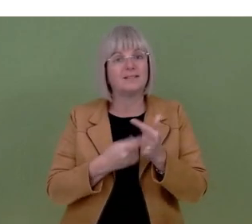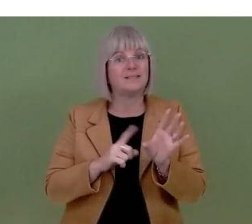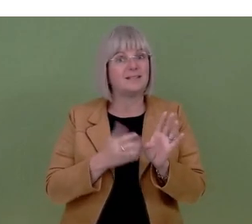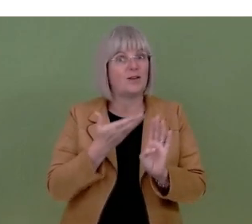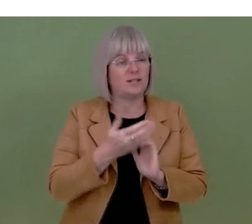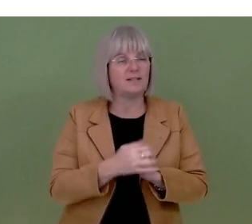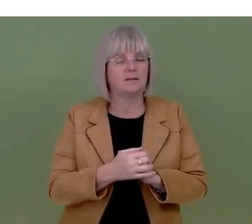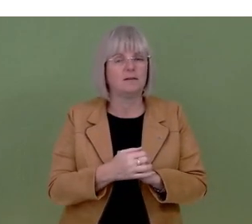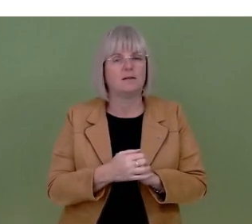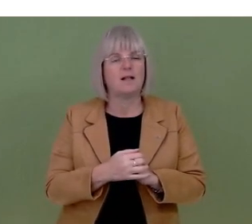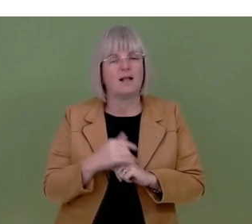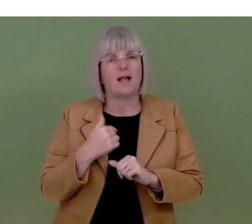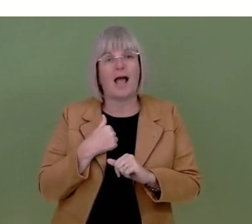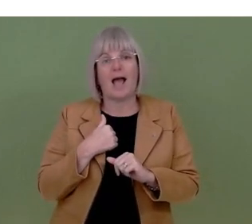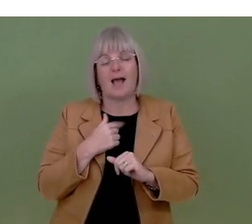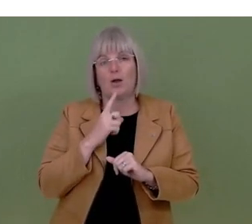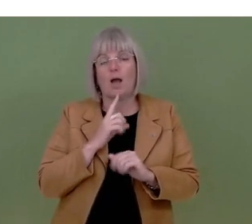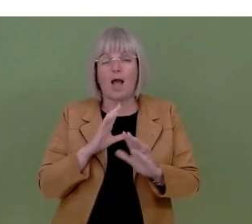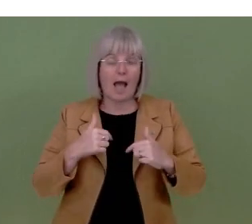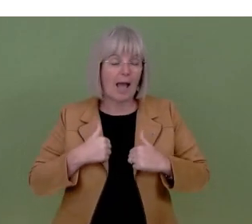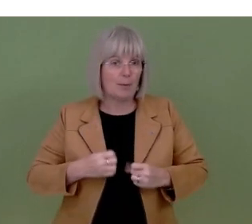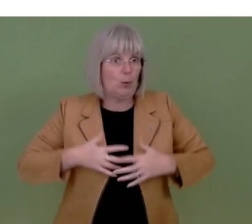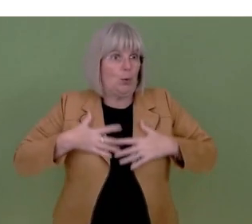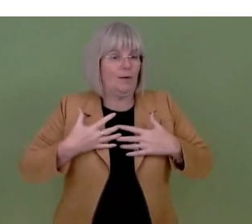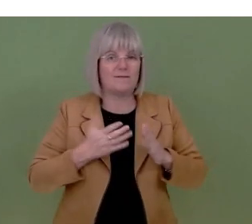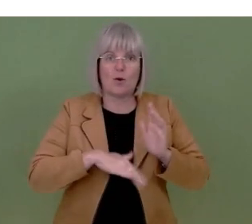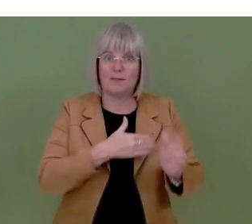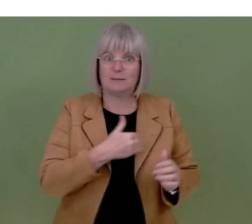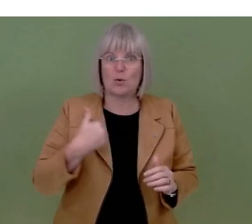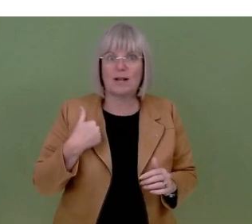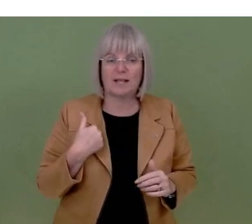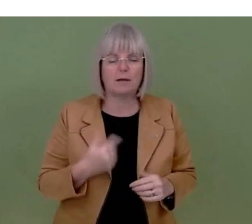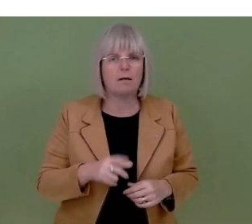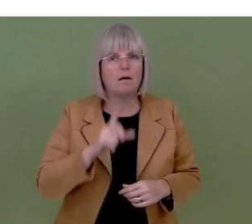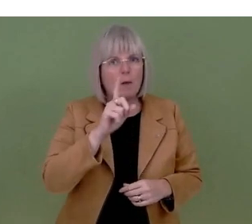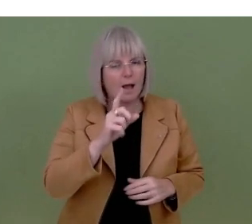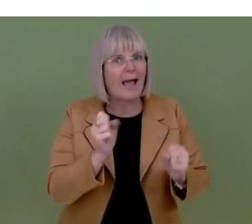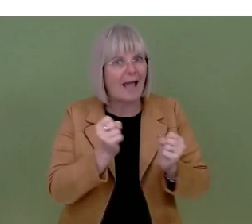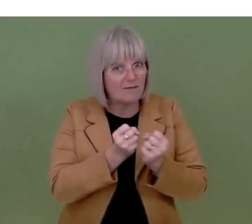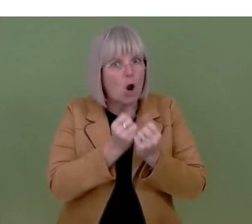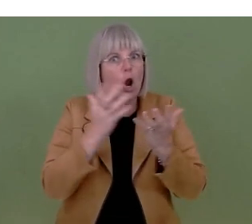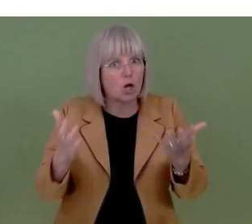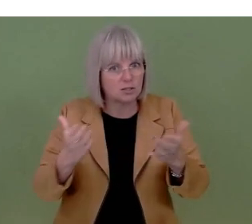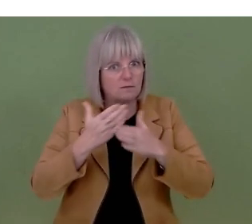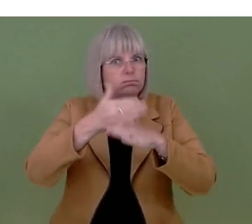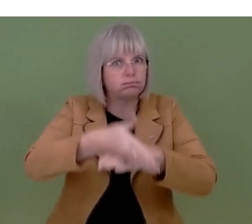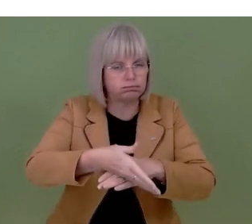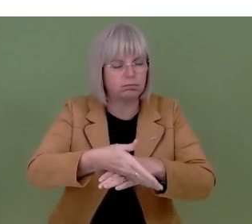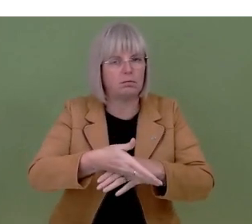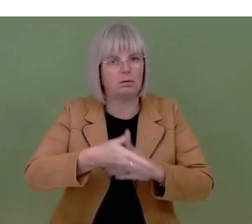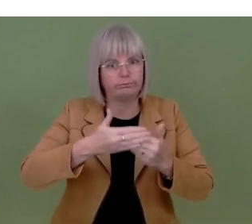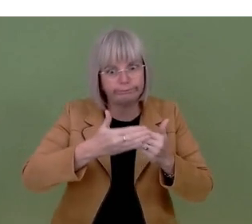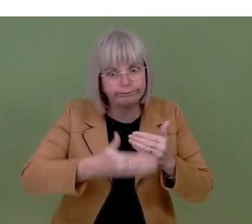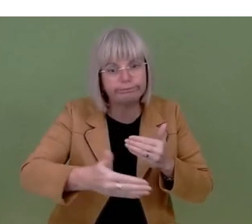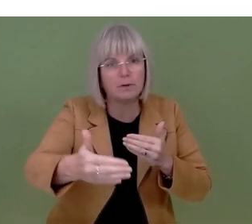say, I'm enthused by this morning's talk, but there's a lot to do. It's a long path, but that's no excuse not to